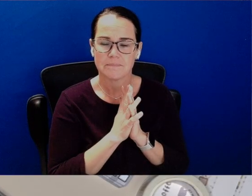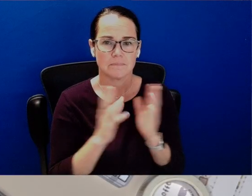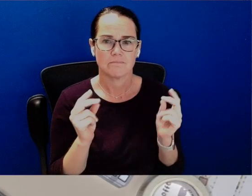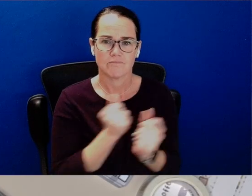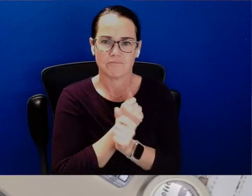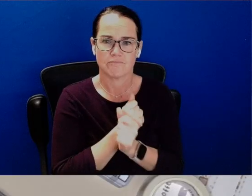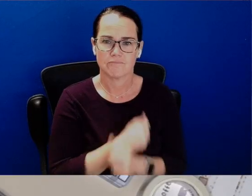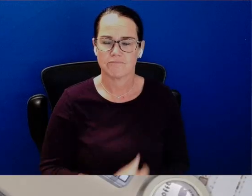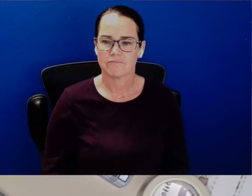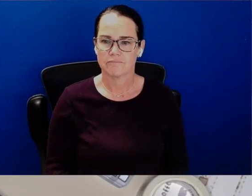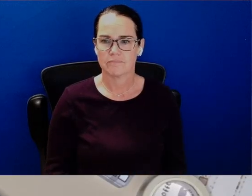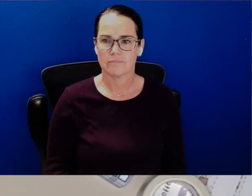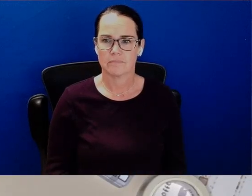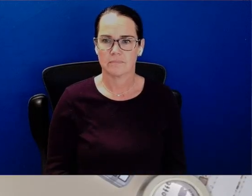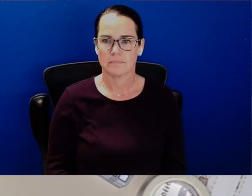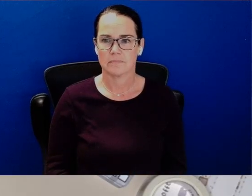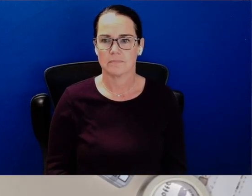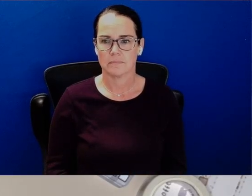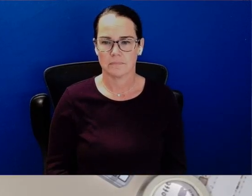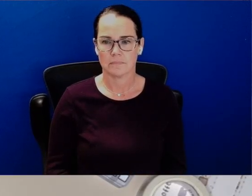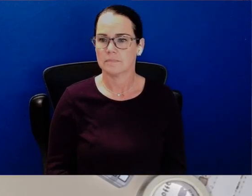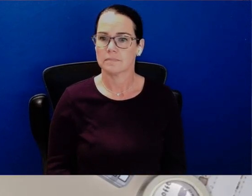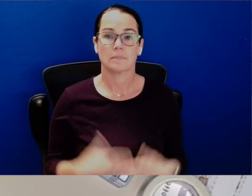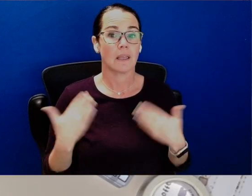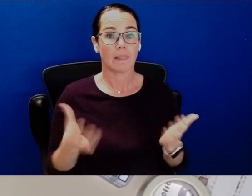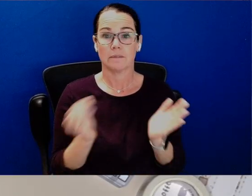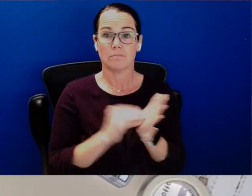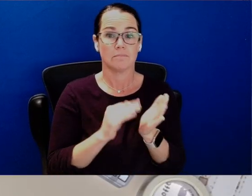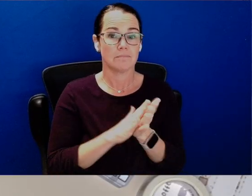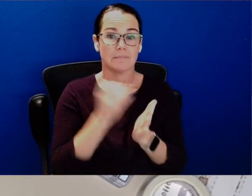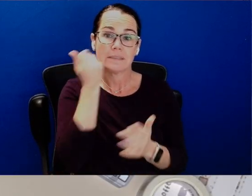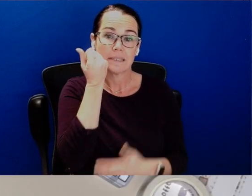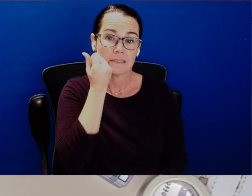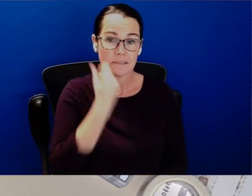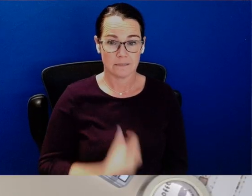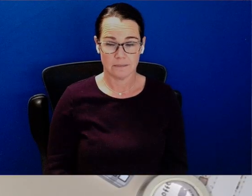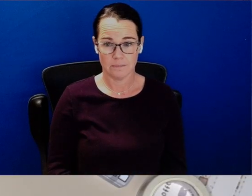Bummer. All right, well, let's put the dentist down.